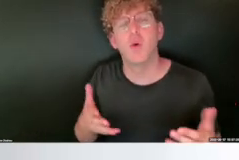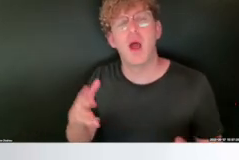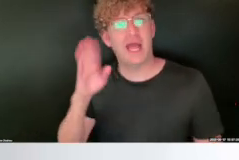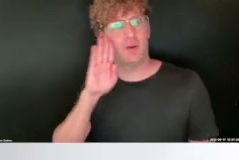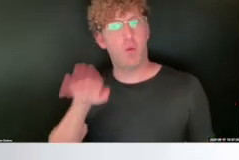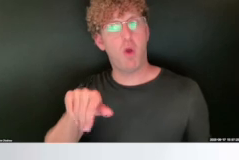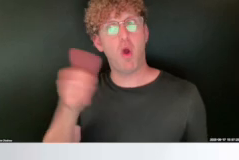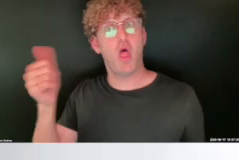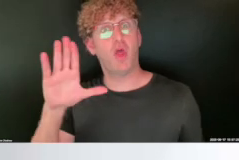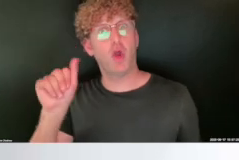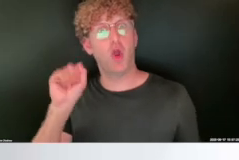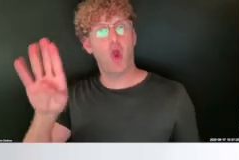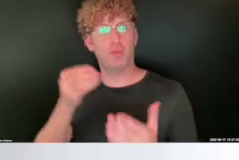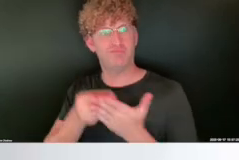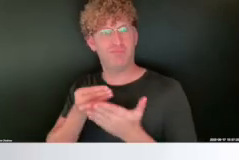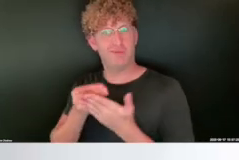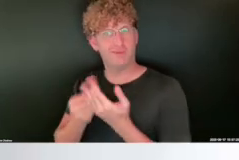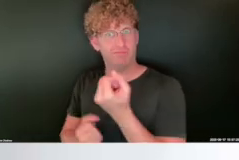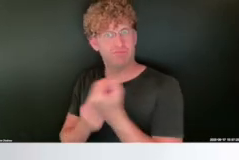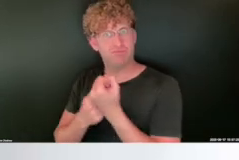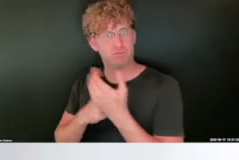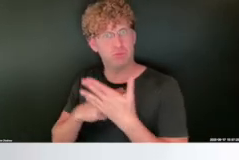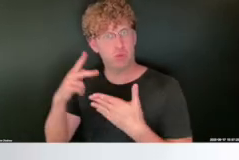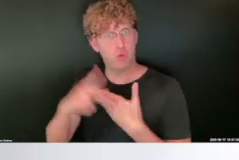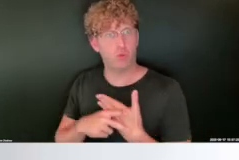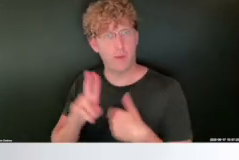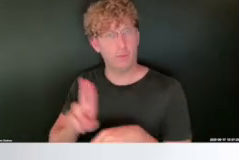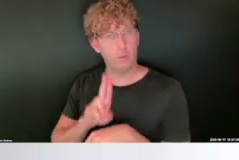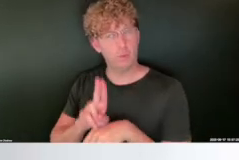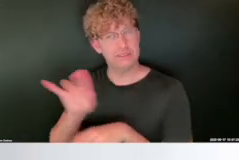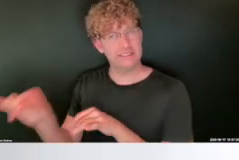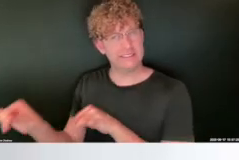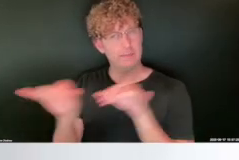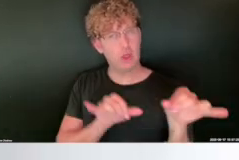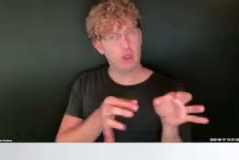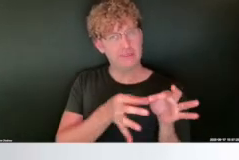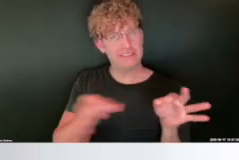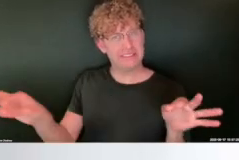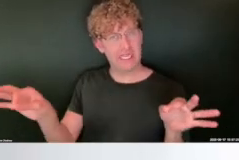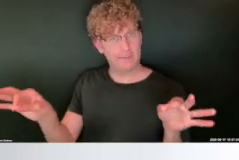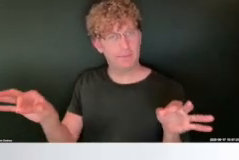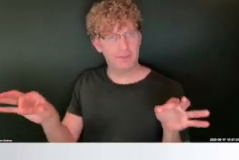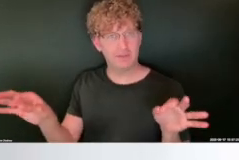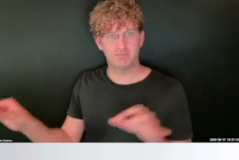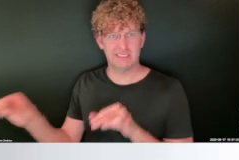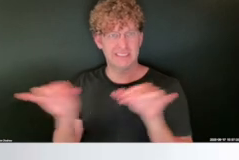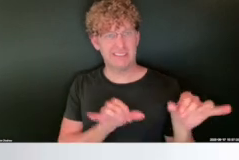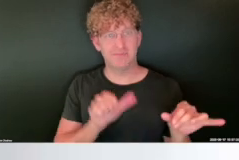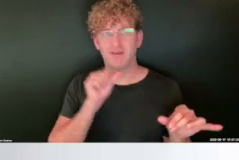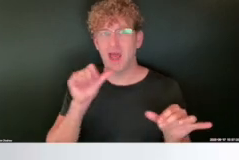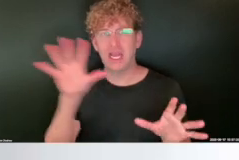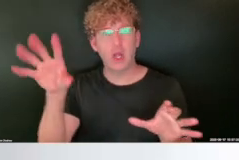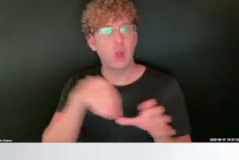programs use a similar statement to the same effect, but that doesn't include the additional risk of legal